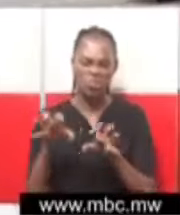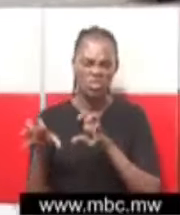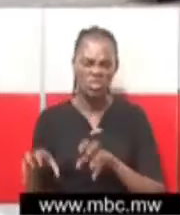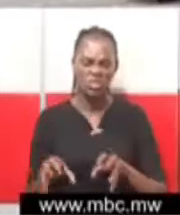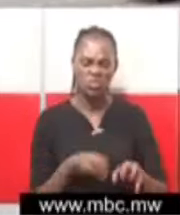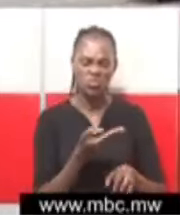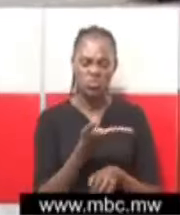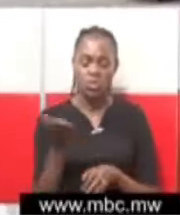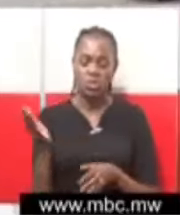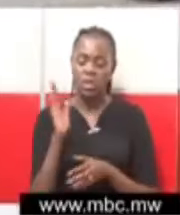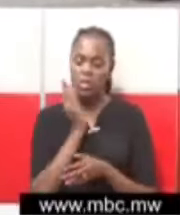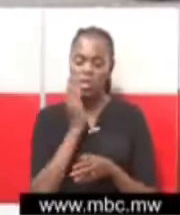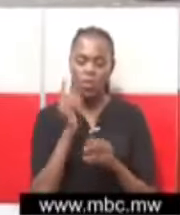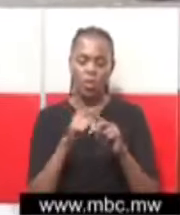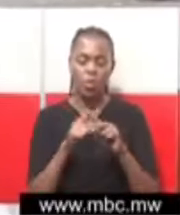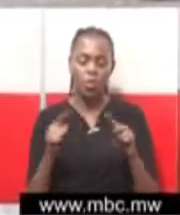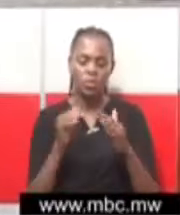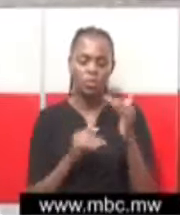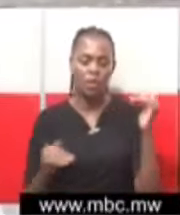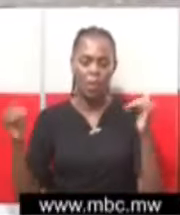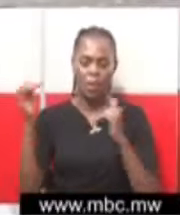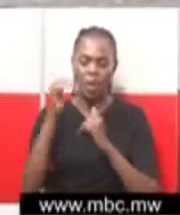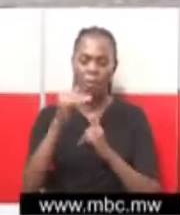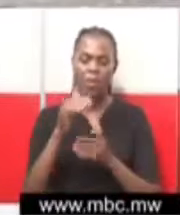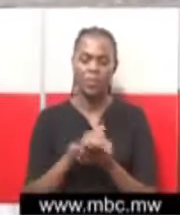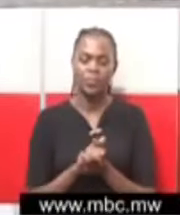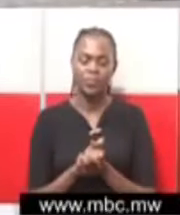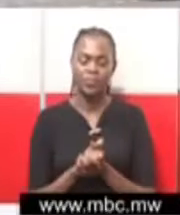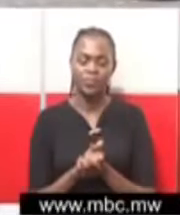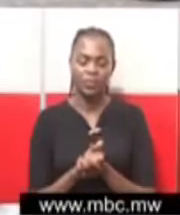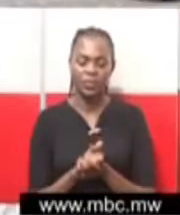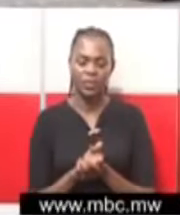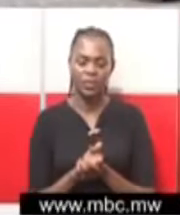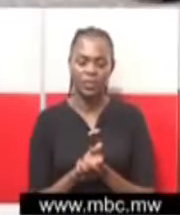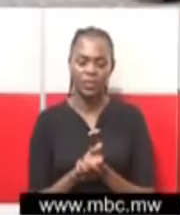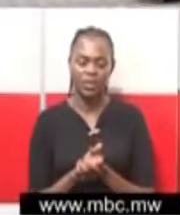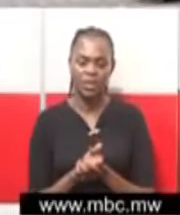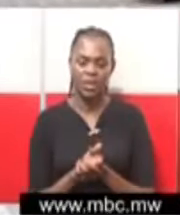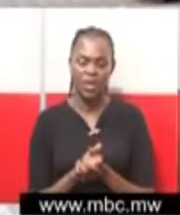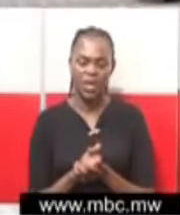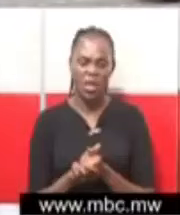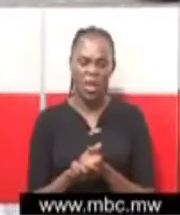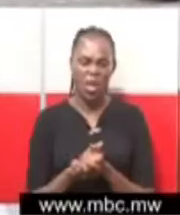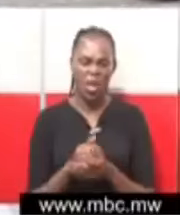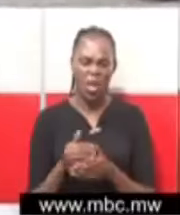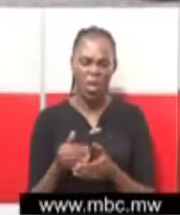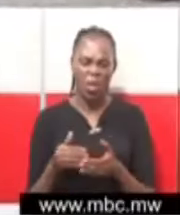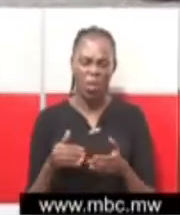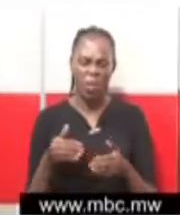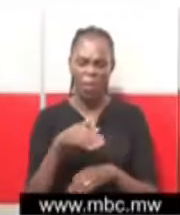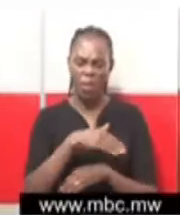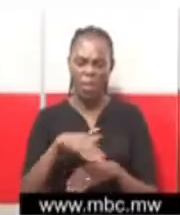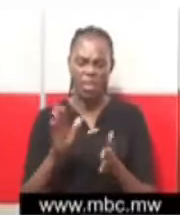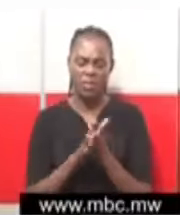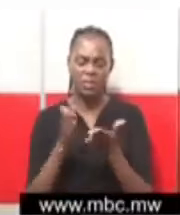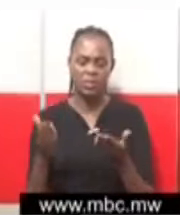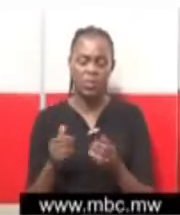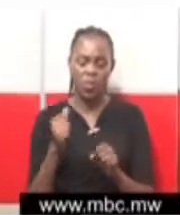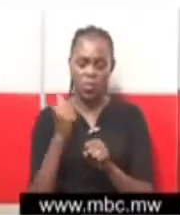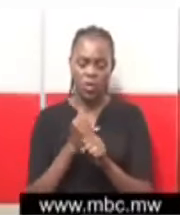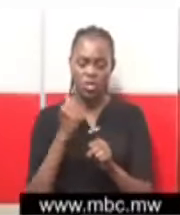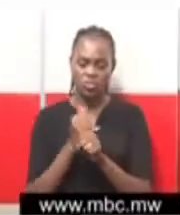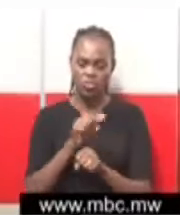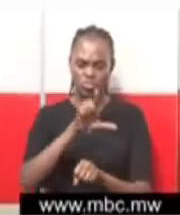modern. We are implementing automation, so and we do not have any limitations. Our operations are 24 hours. Nacala